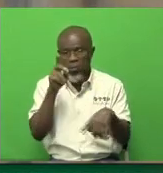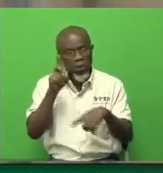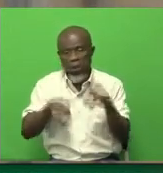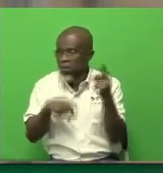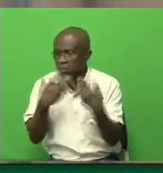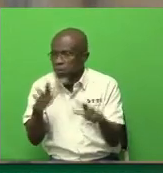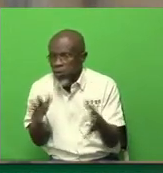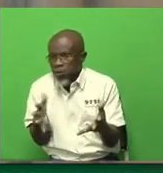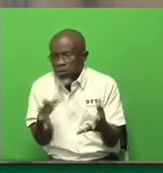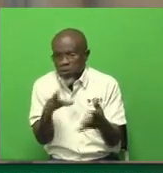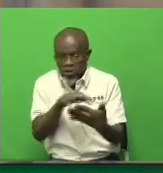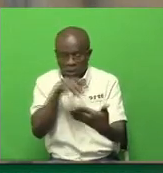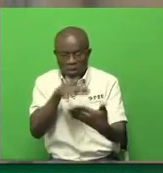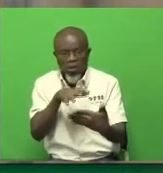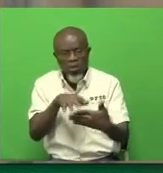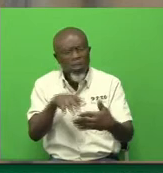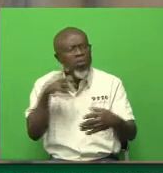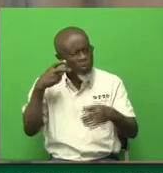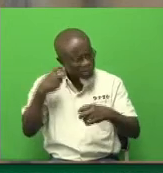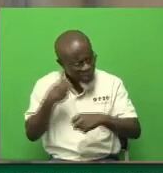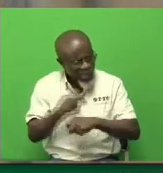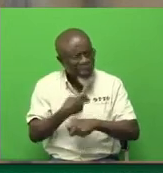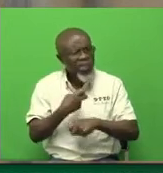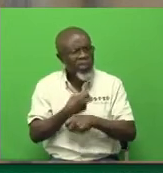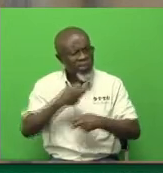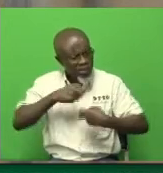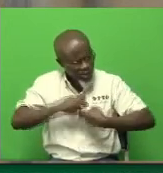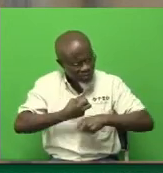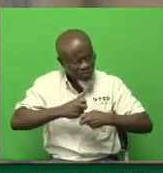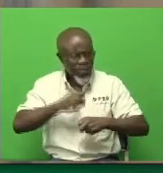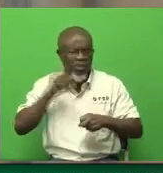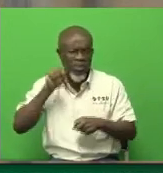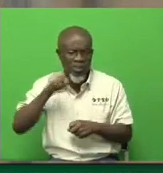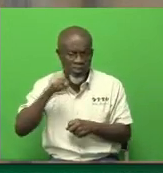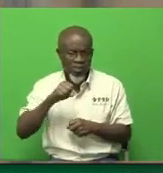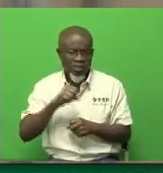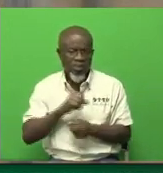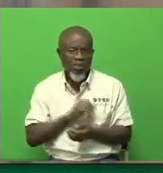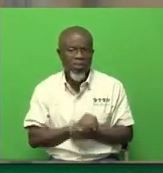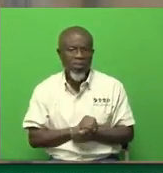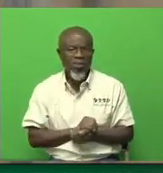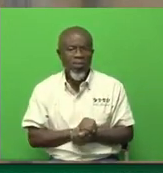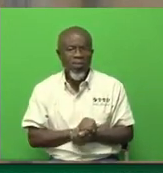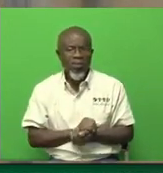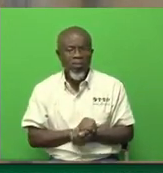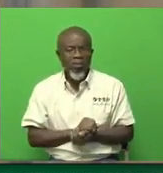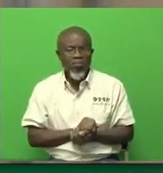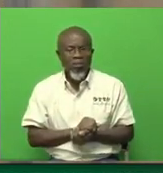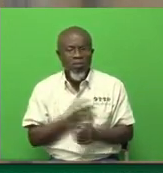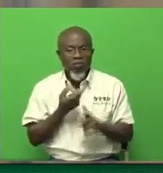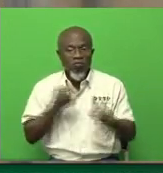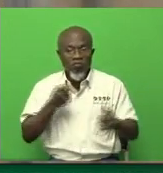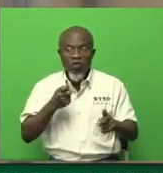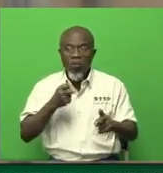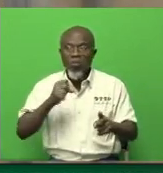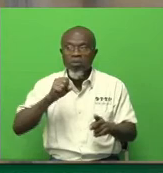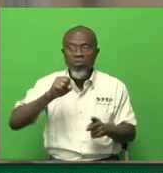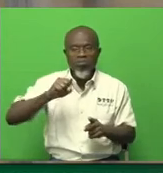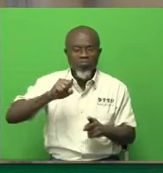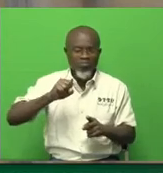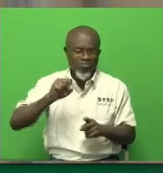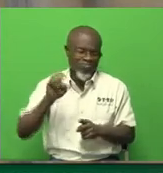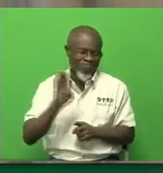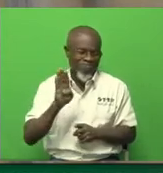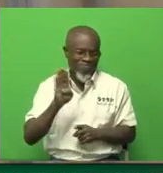them it was rough it was a struggle and from Saint Francis from